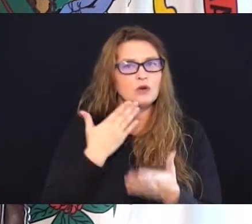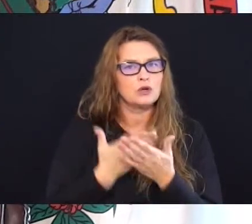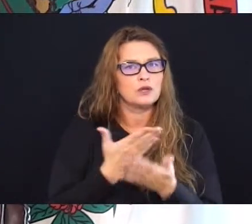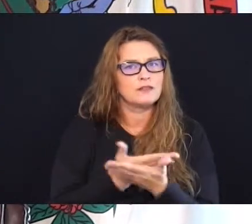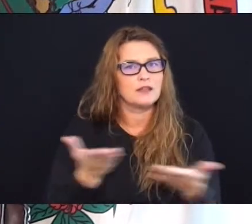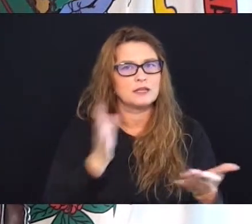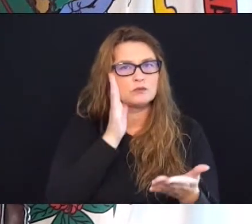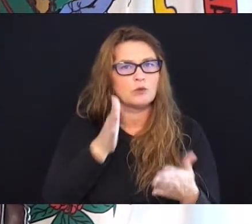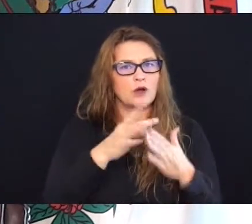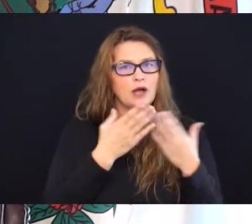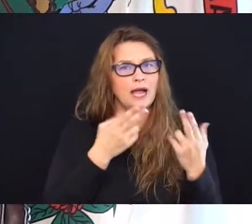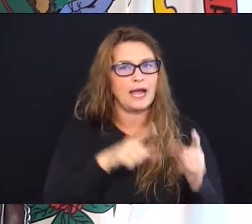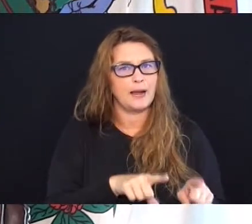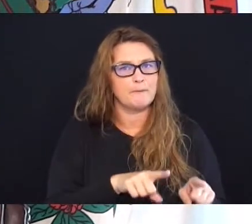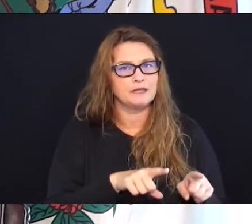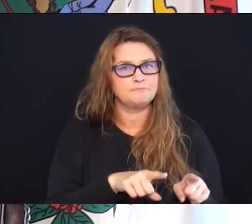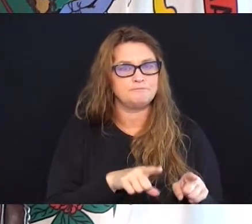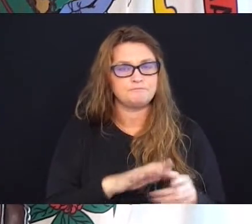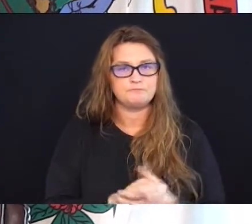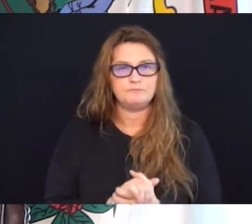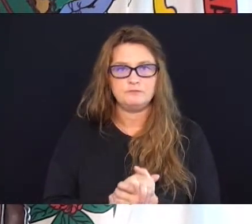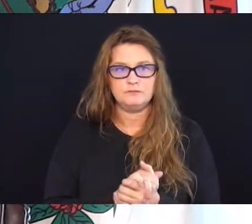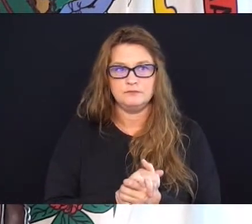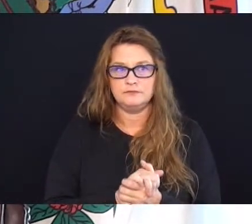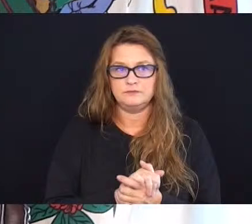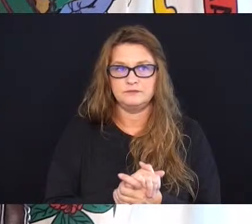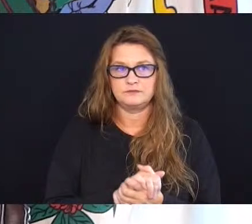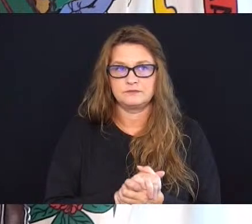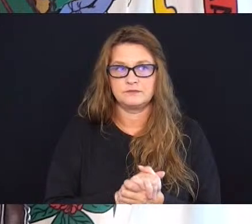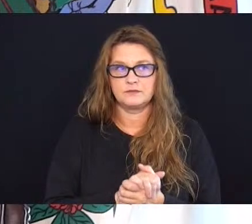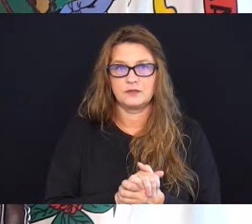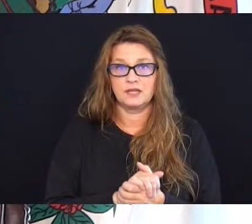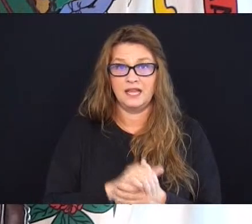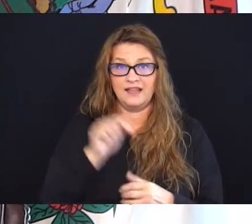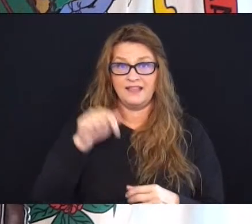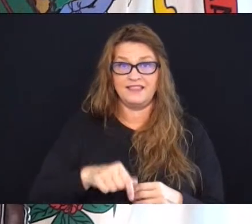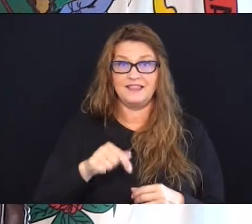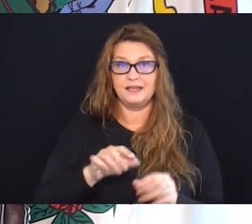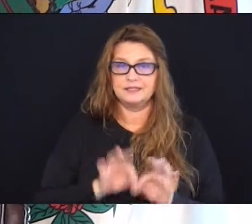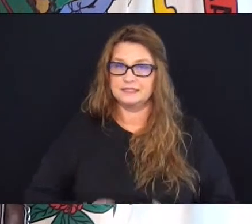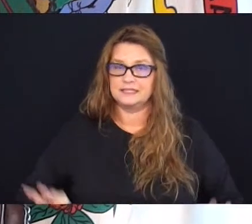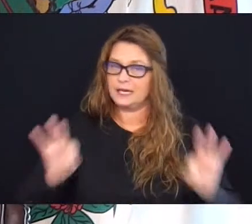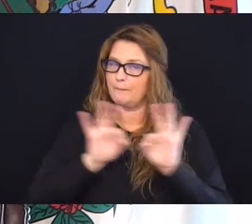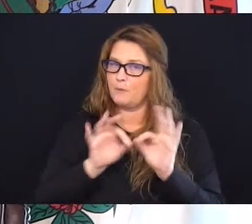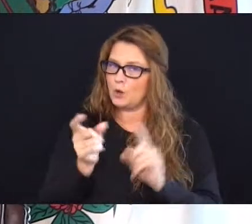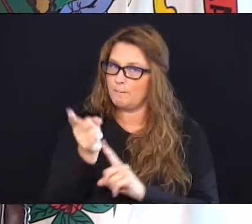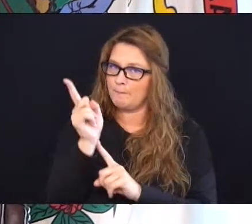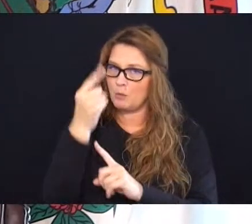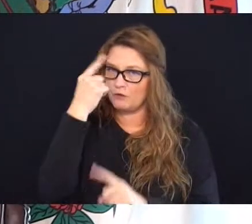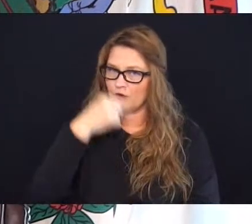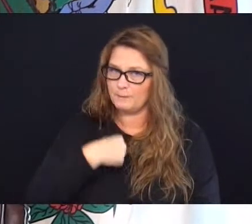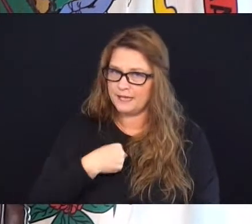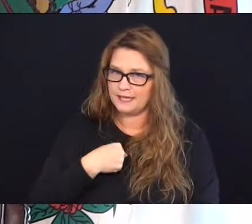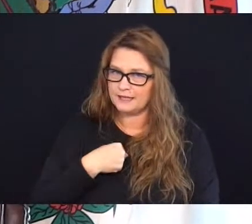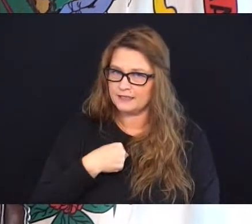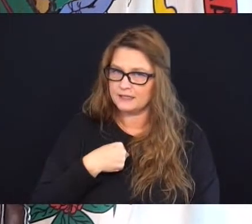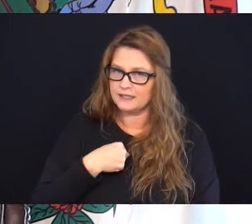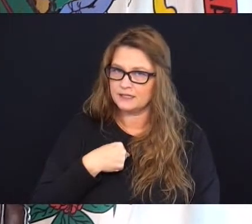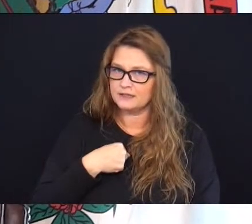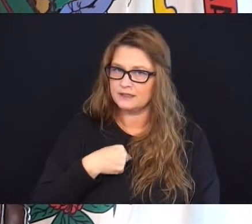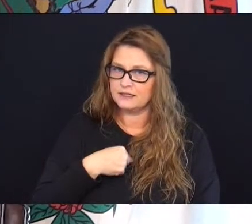happens. Now with all this was a tremendously important moment for me,